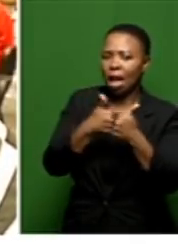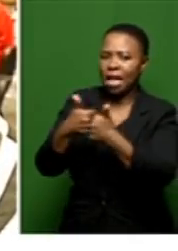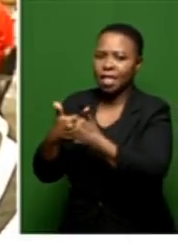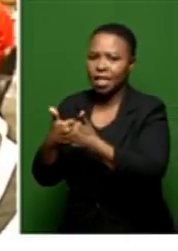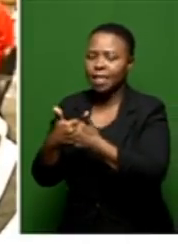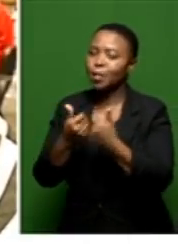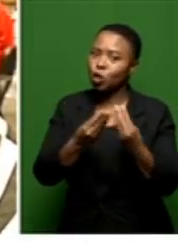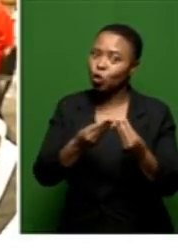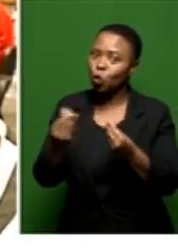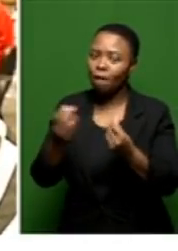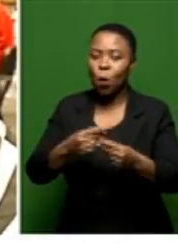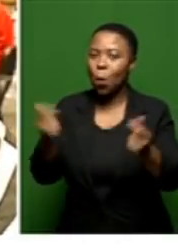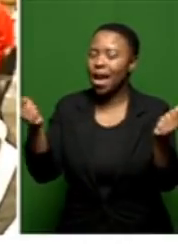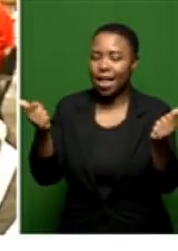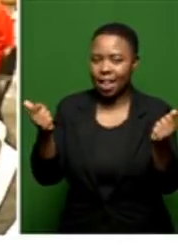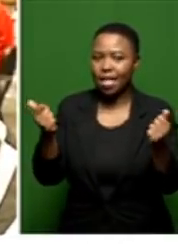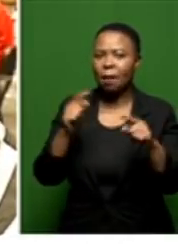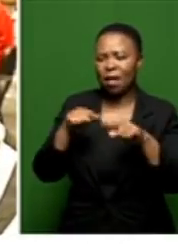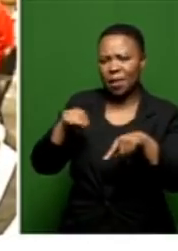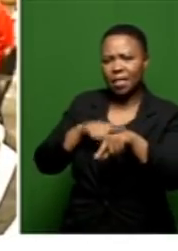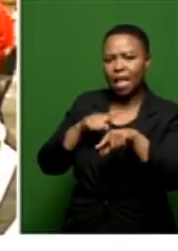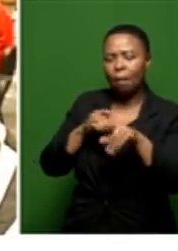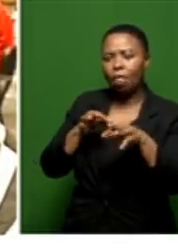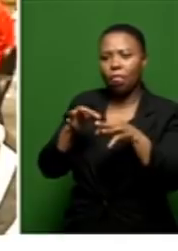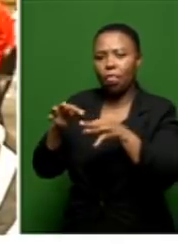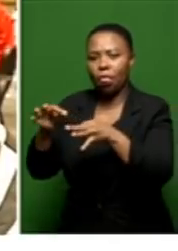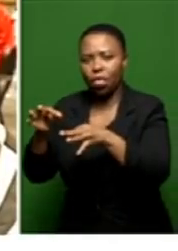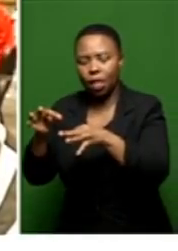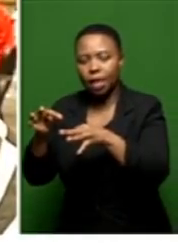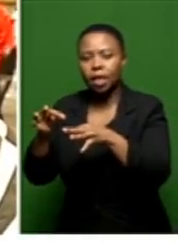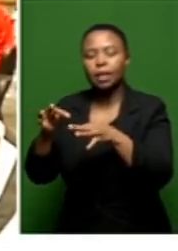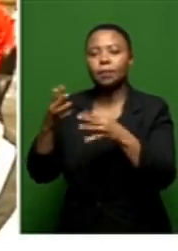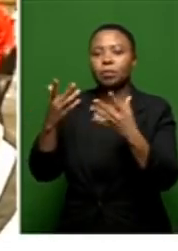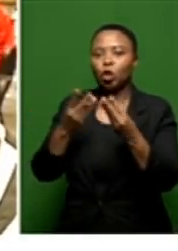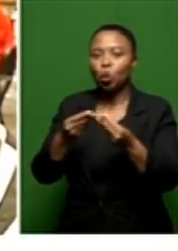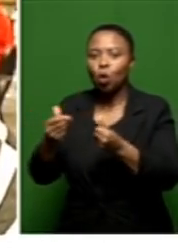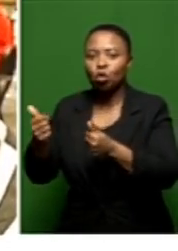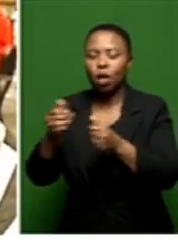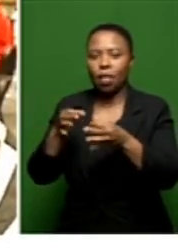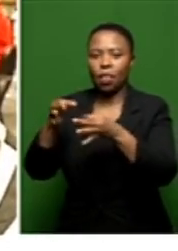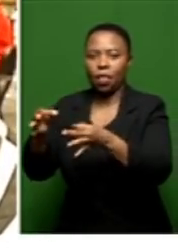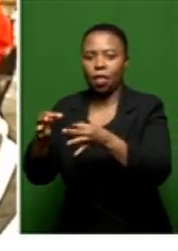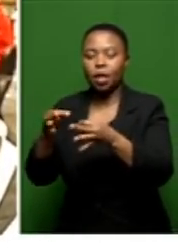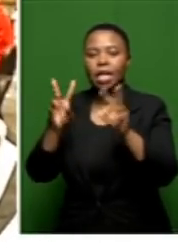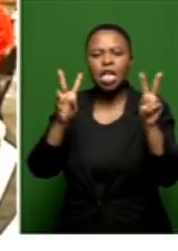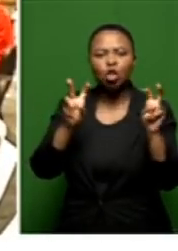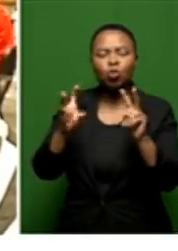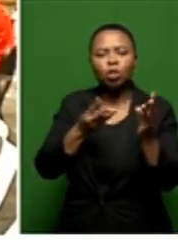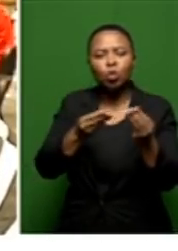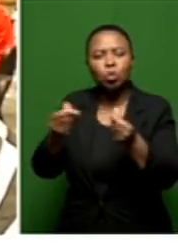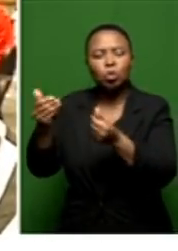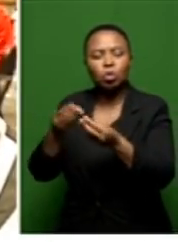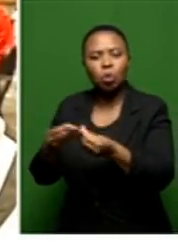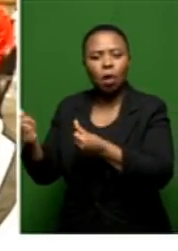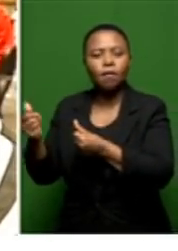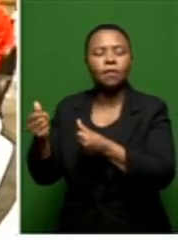this time, there really were delays in terms of coming up with solutions, delays in terms of solving issues on the day, so